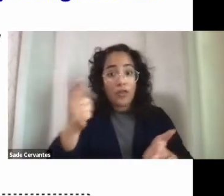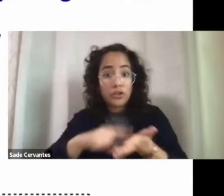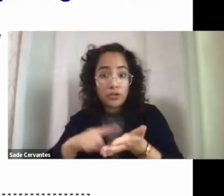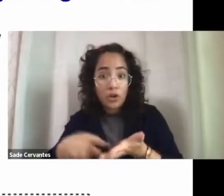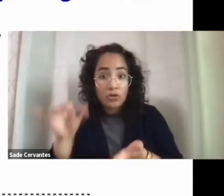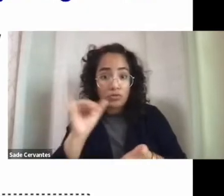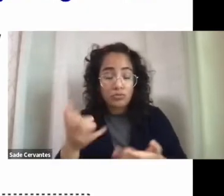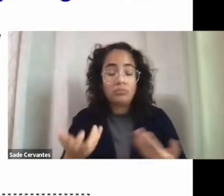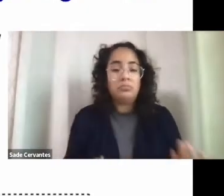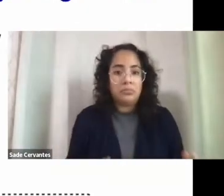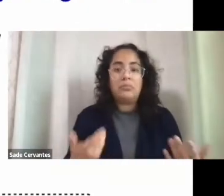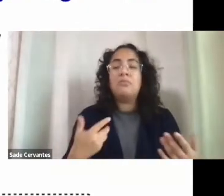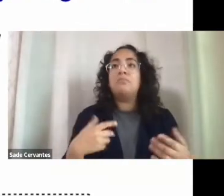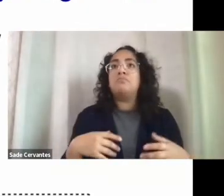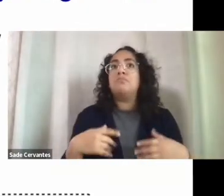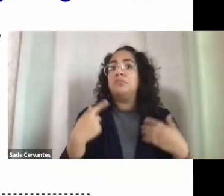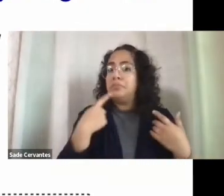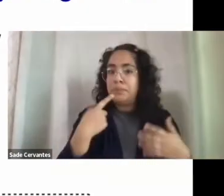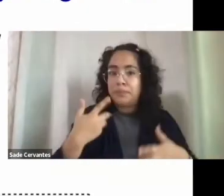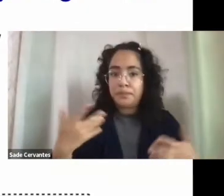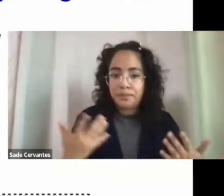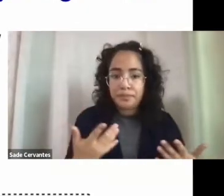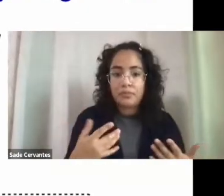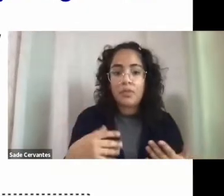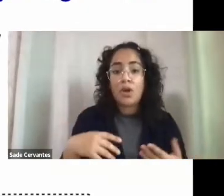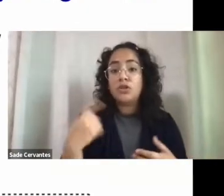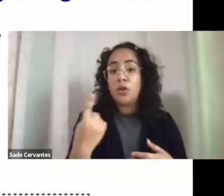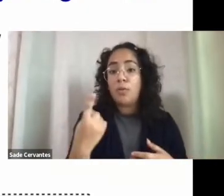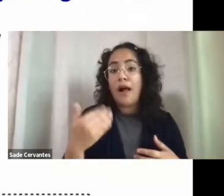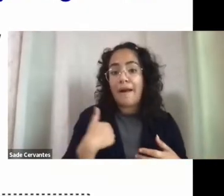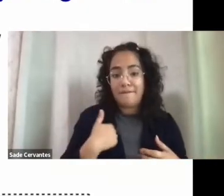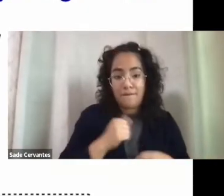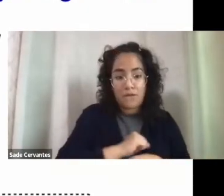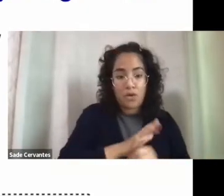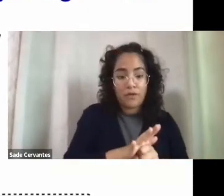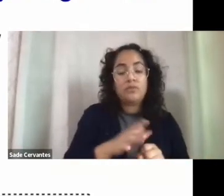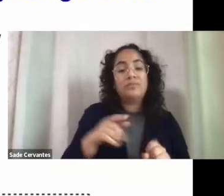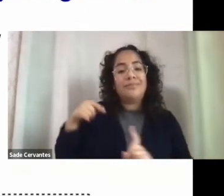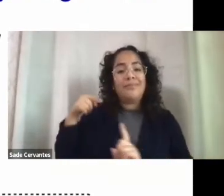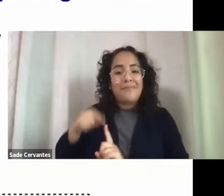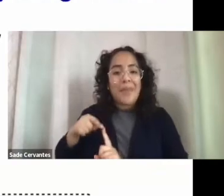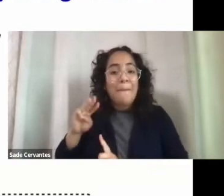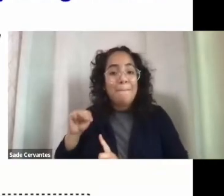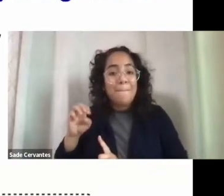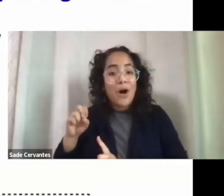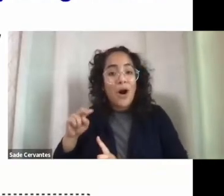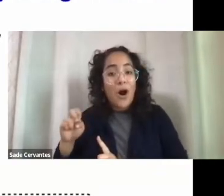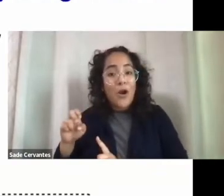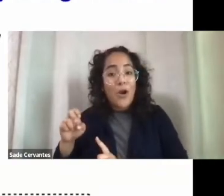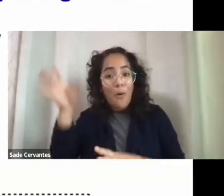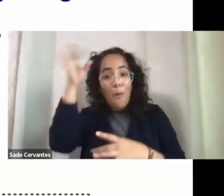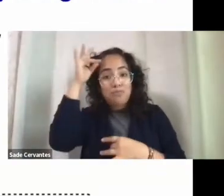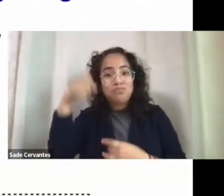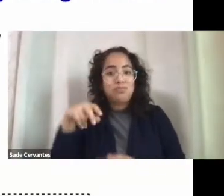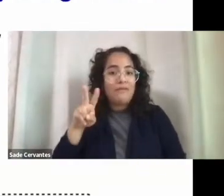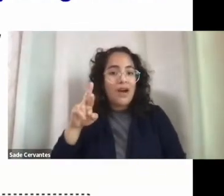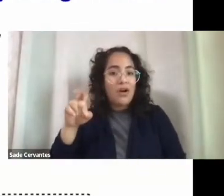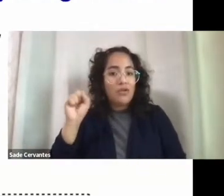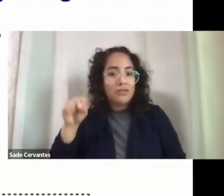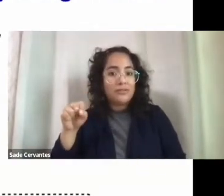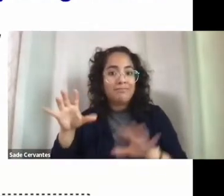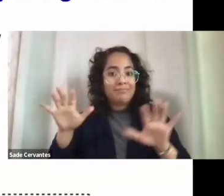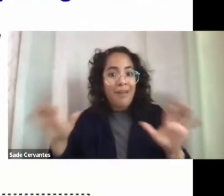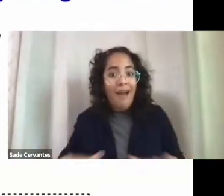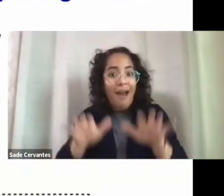somebody has COVID, the monovirus may reactivate, and there's a question about whether that is